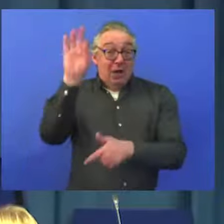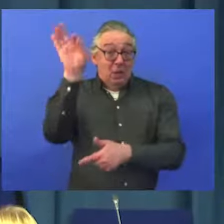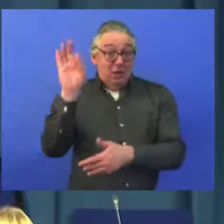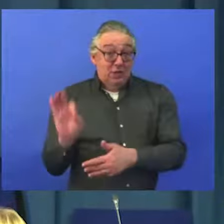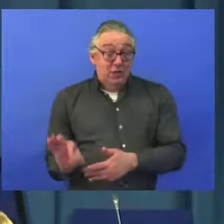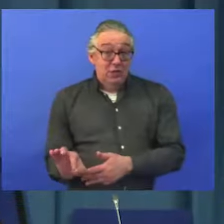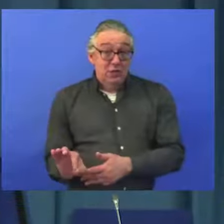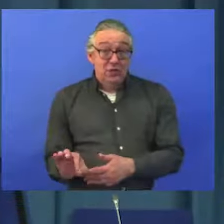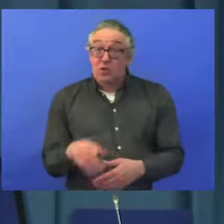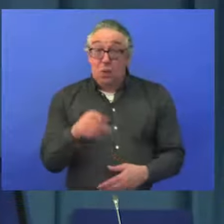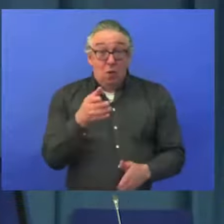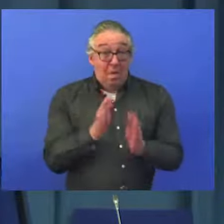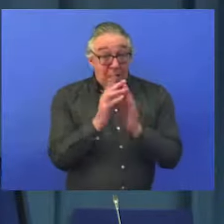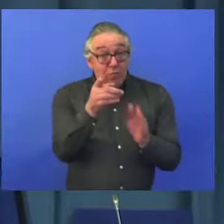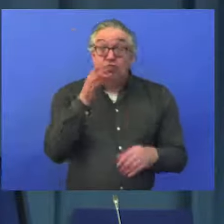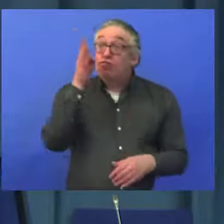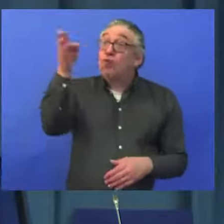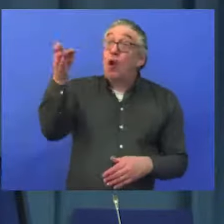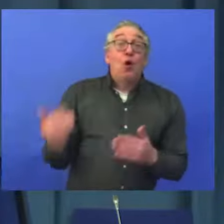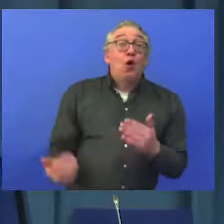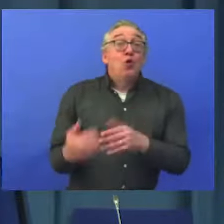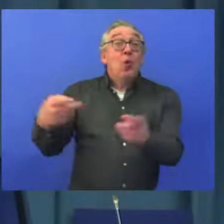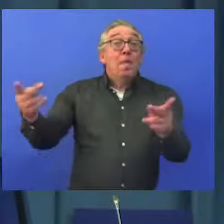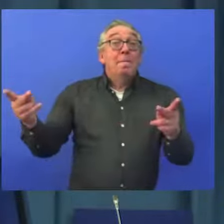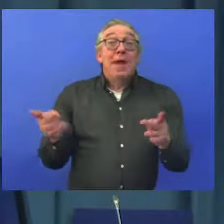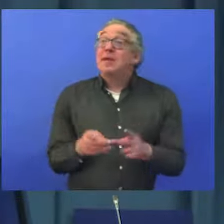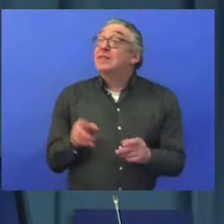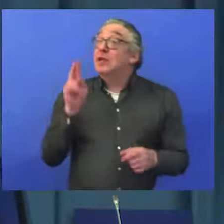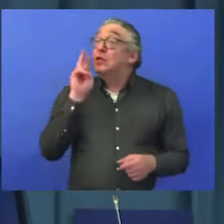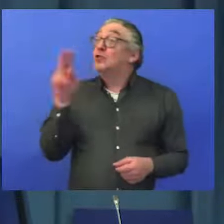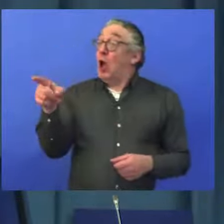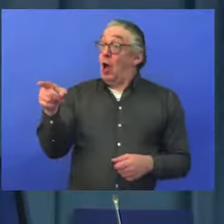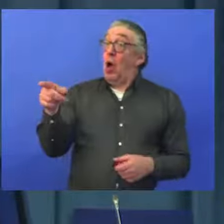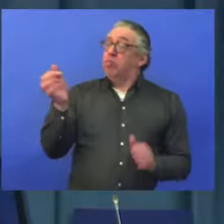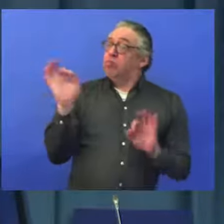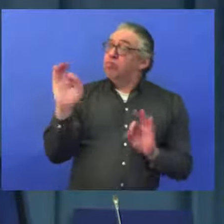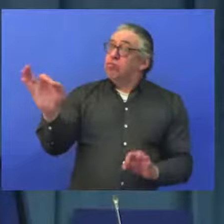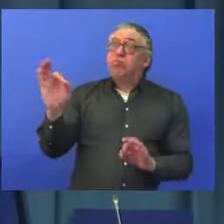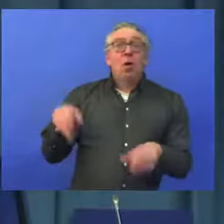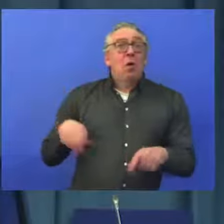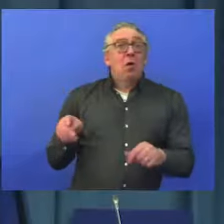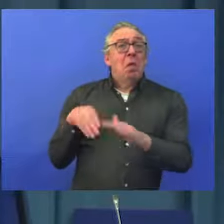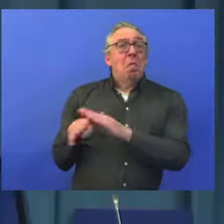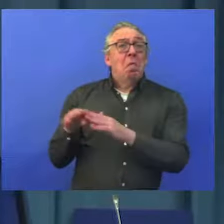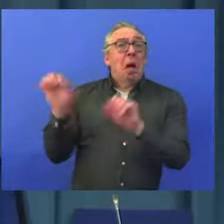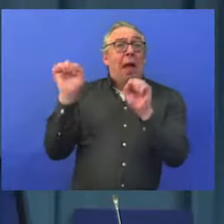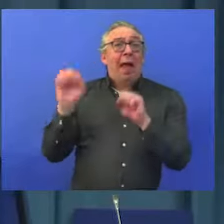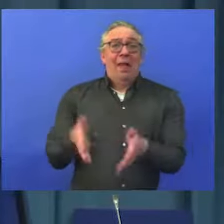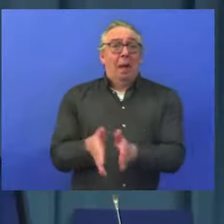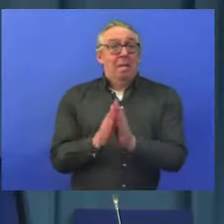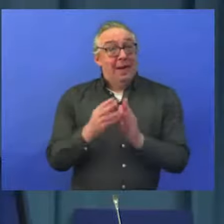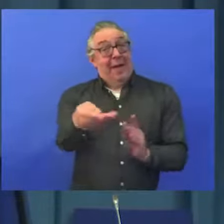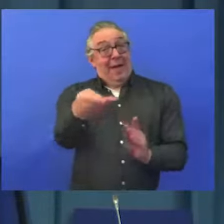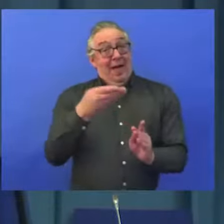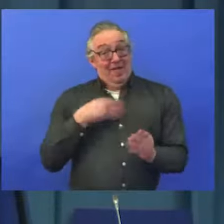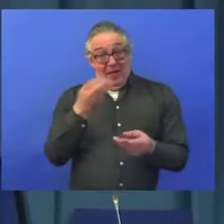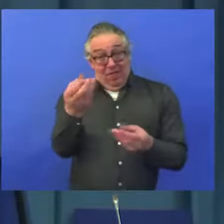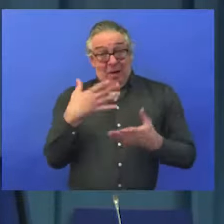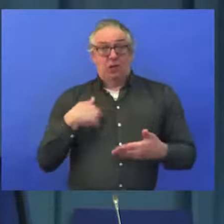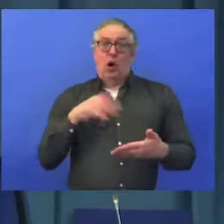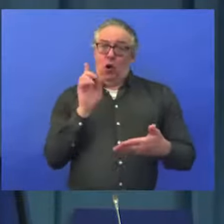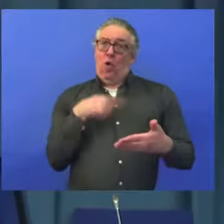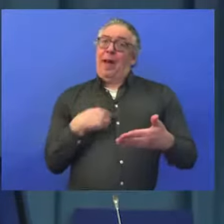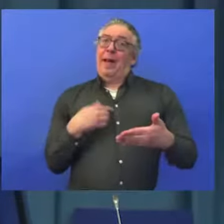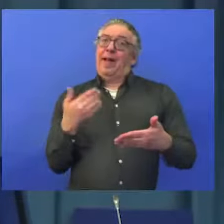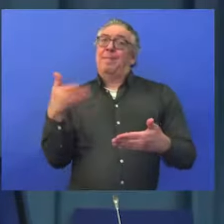or mark the wheelchair accessibility of existing places you find on Waymap. Now, one more thing before you go. You've been doing